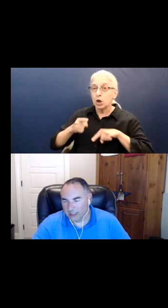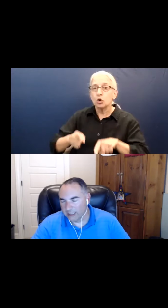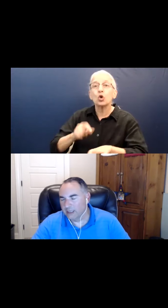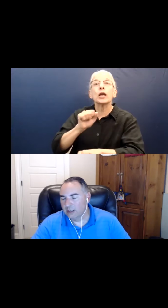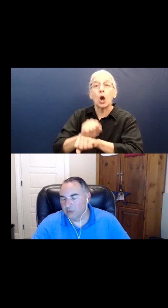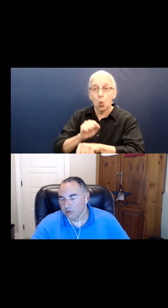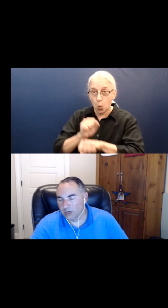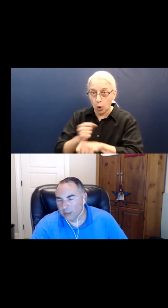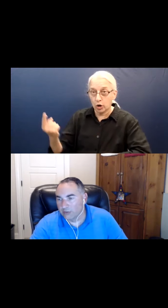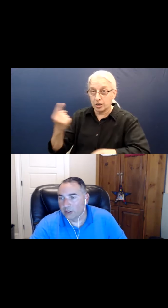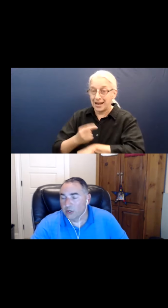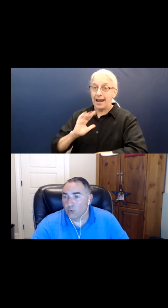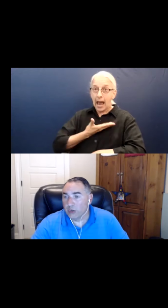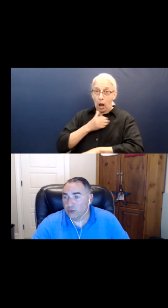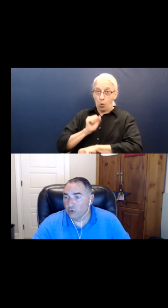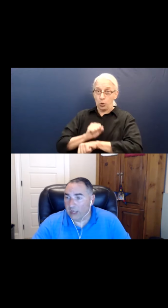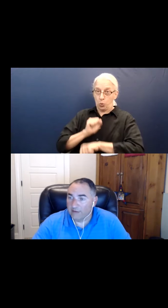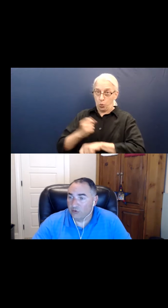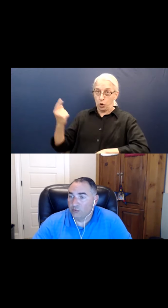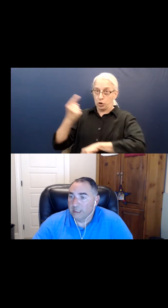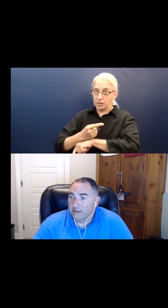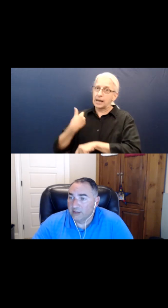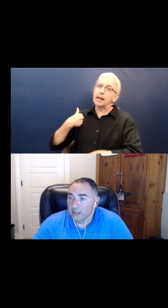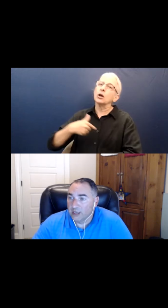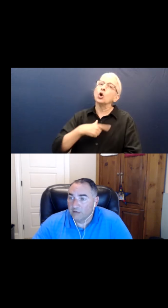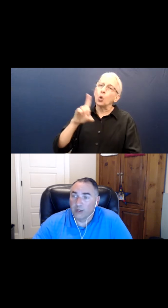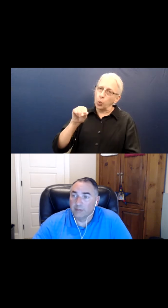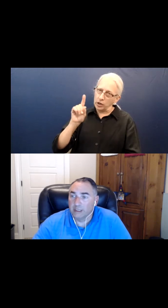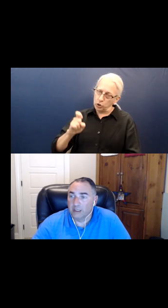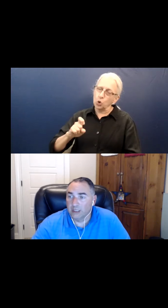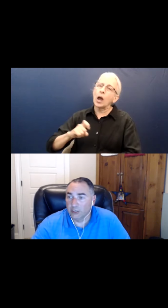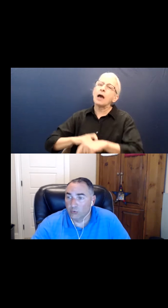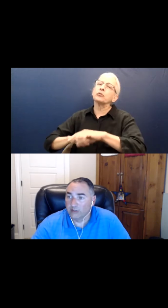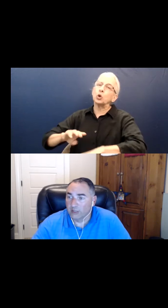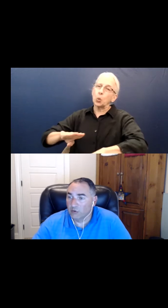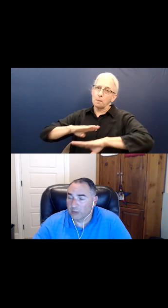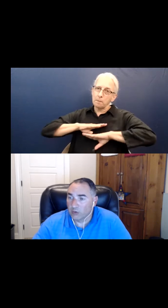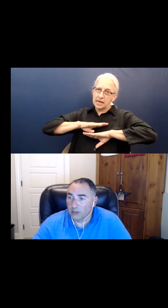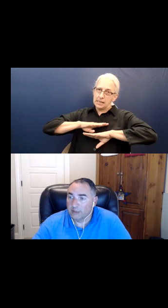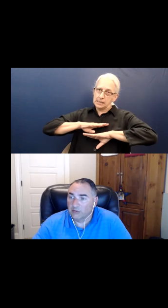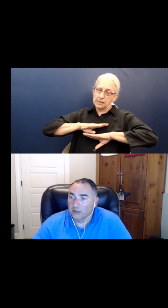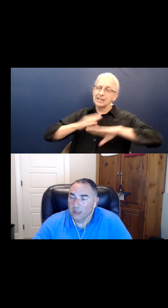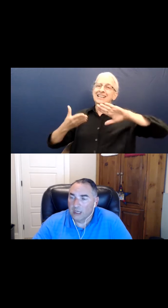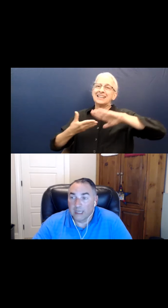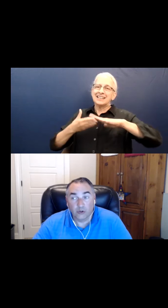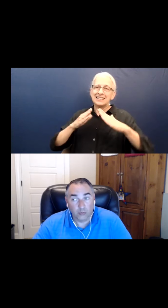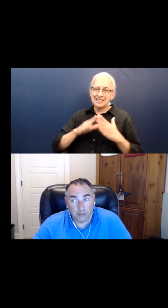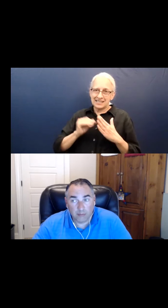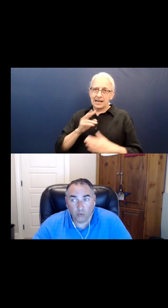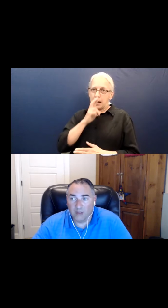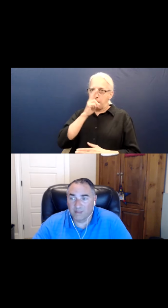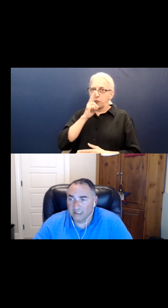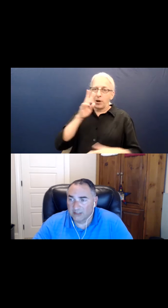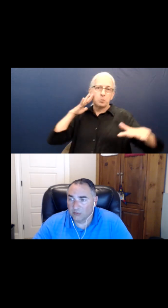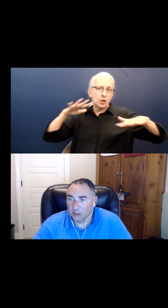working day when we're out there, we do have to meet City of Redmond noise level requirements. I don't